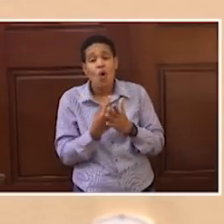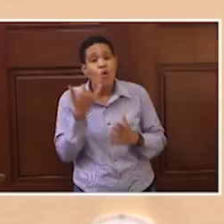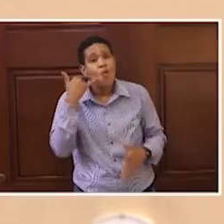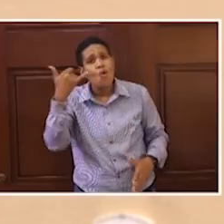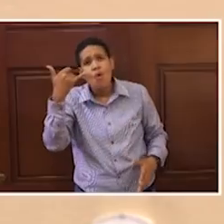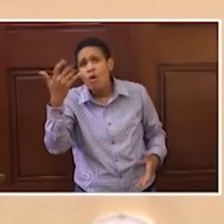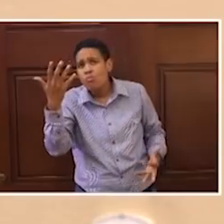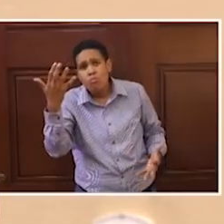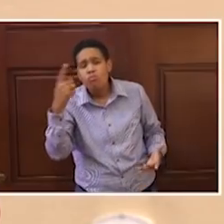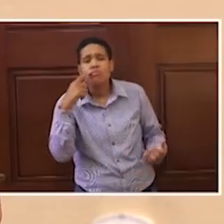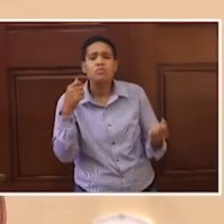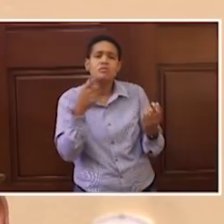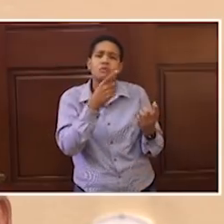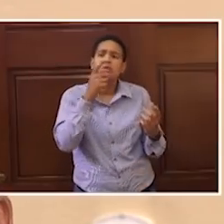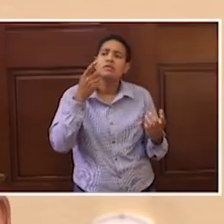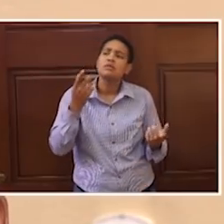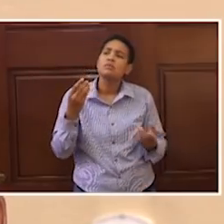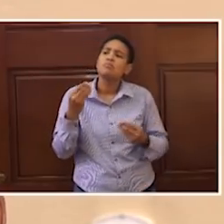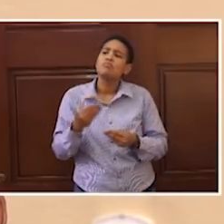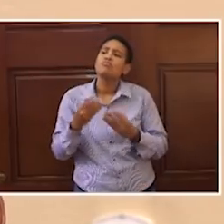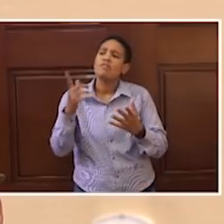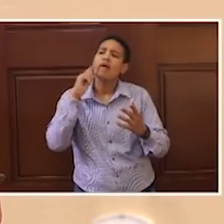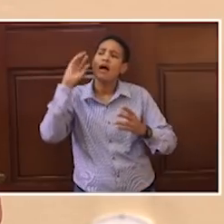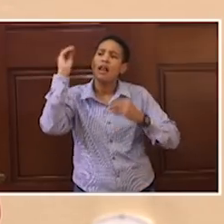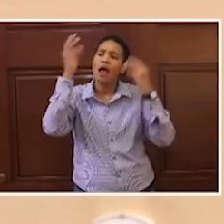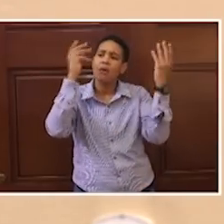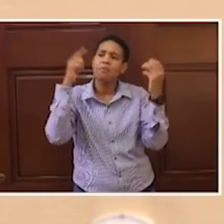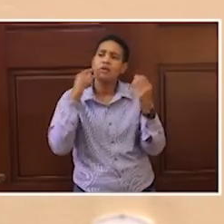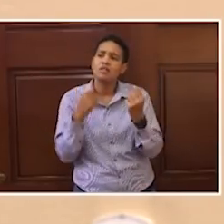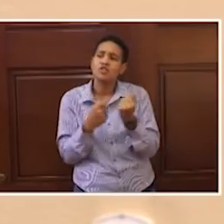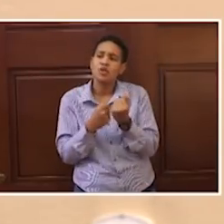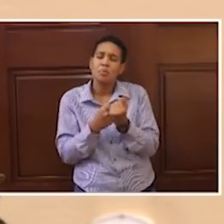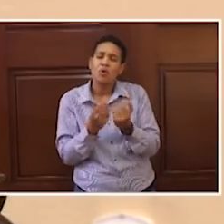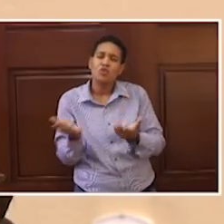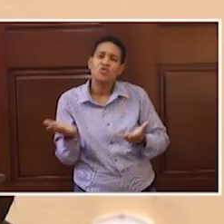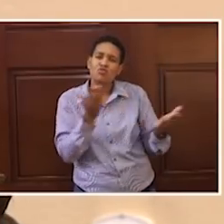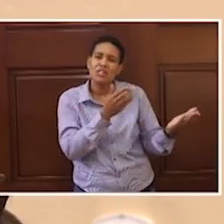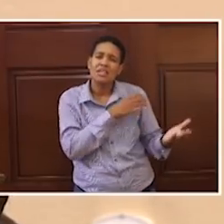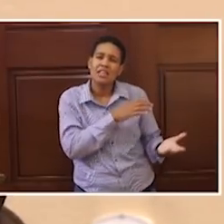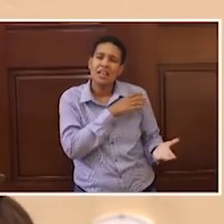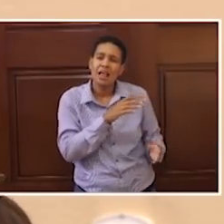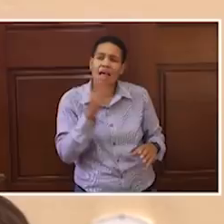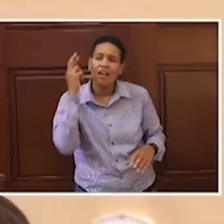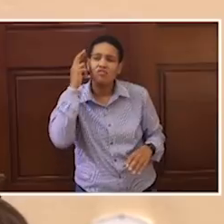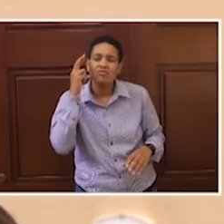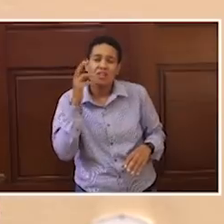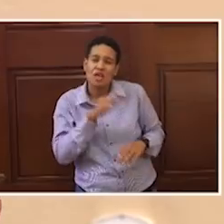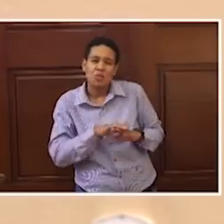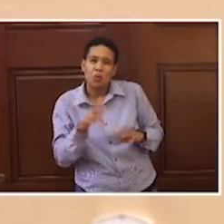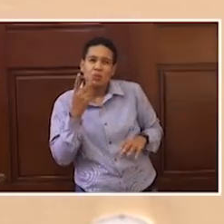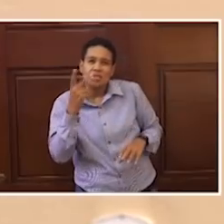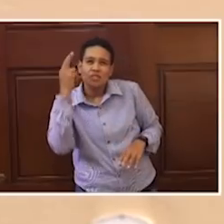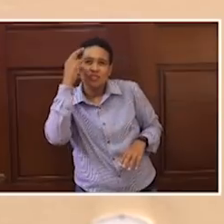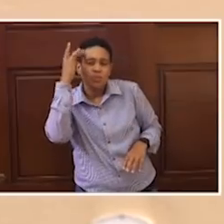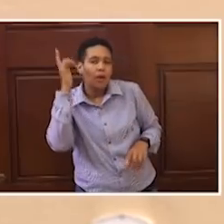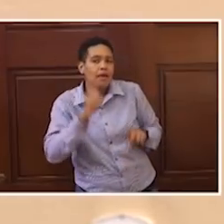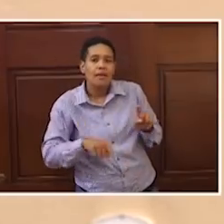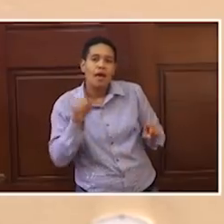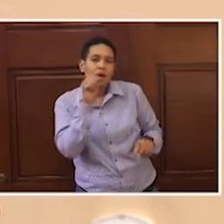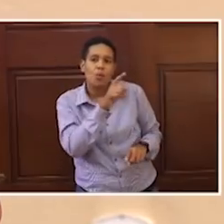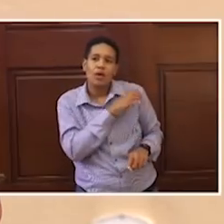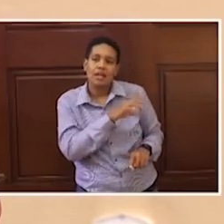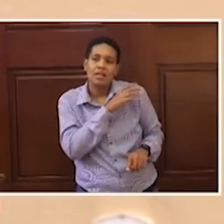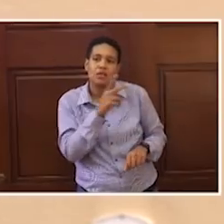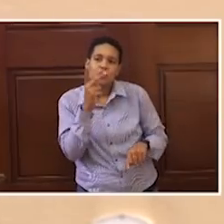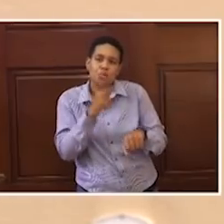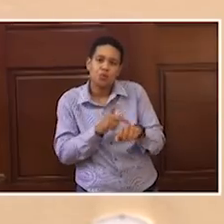to provide that ambulance assistance to get them to the clinic. So I really don't see any reason why she cannot go to her clinics to get her